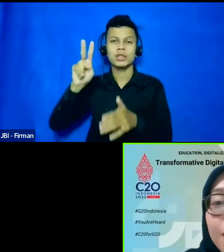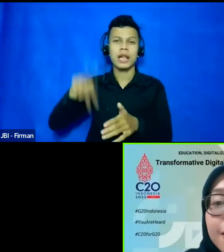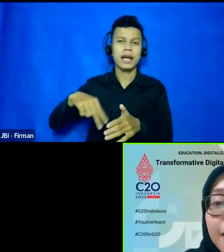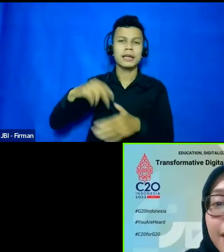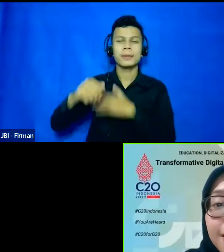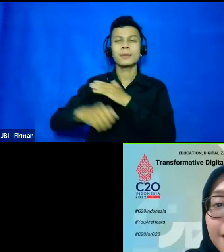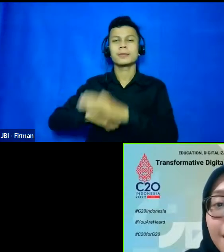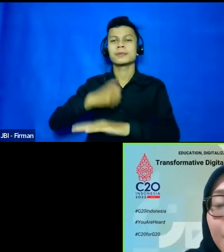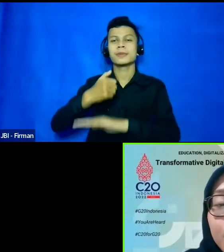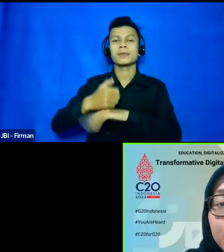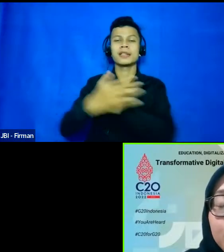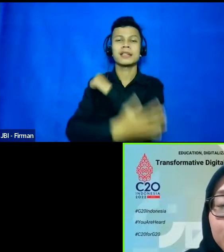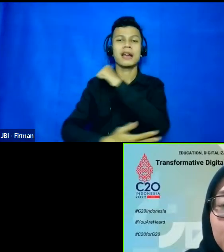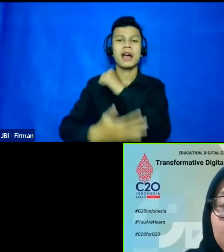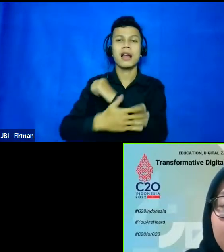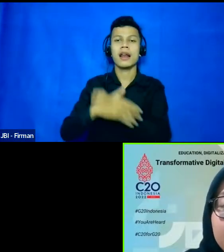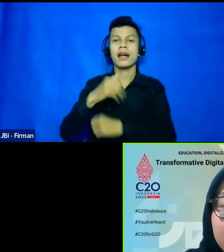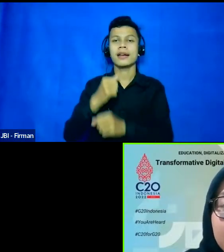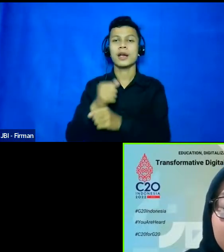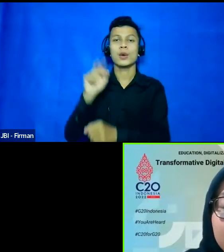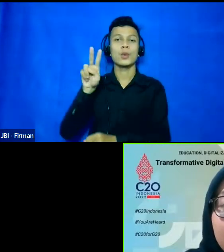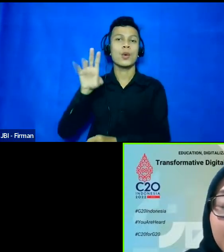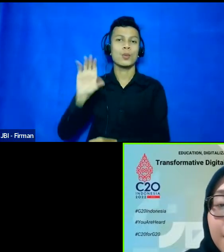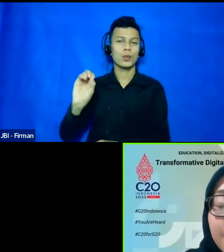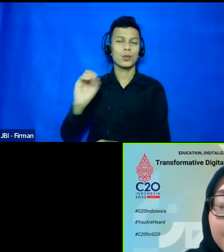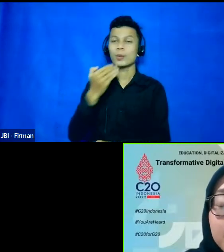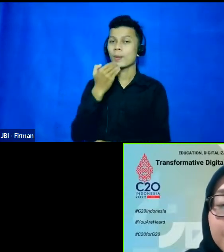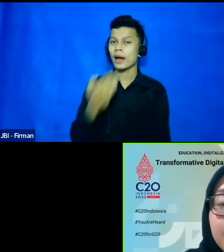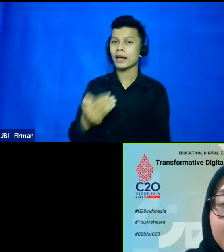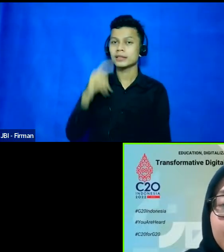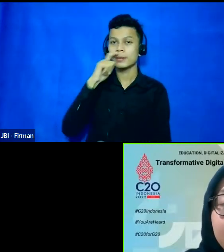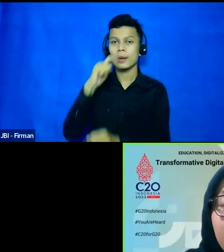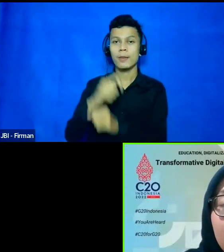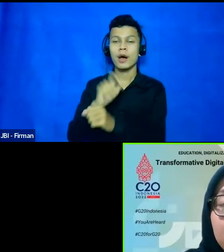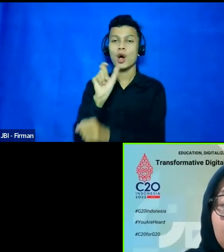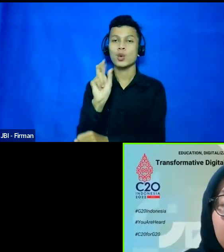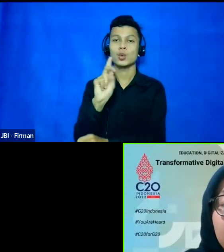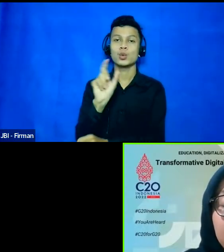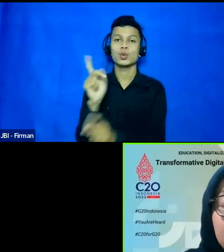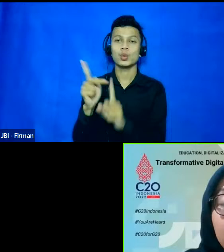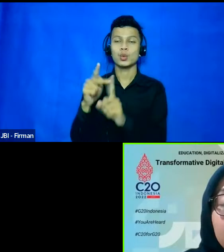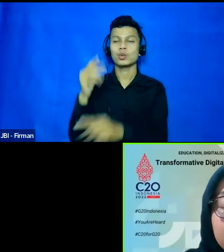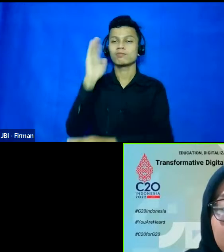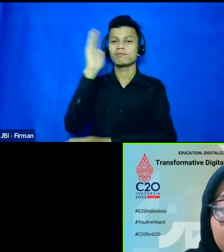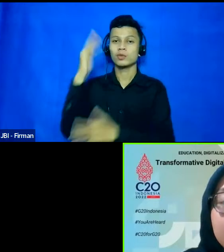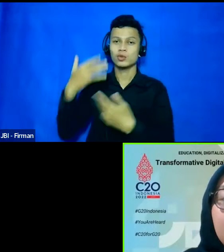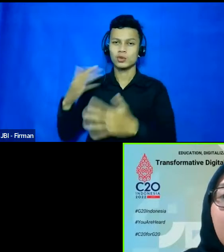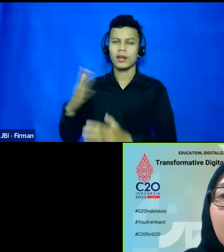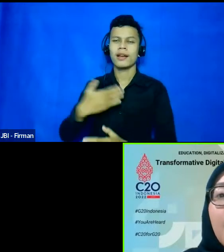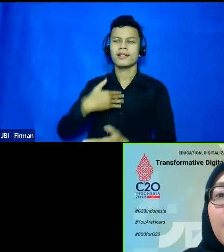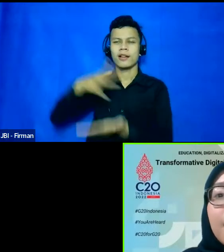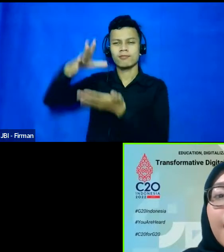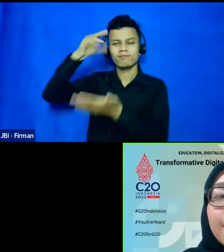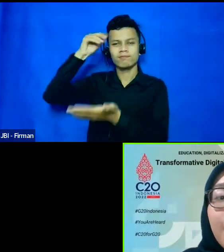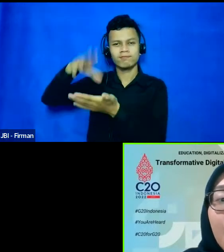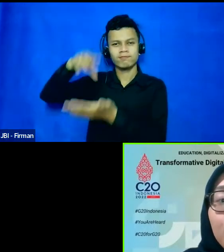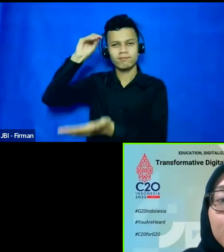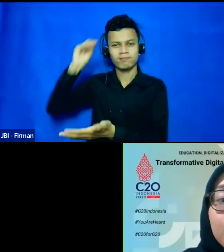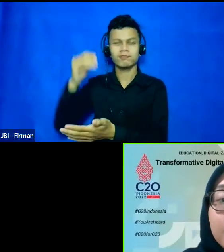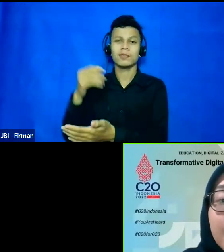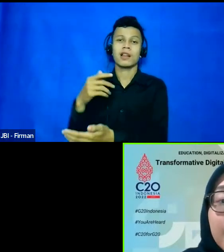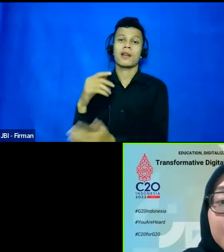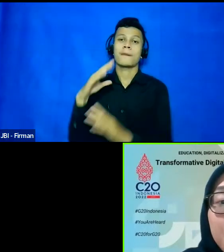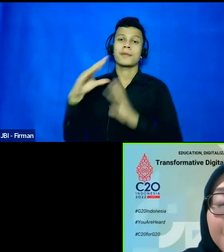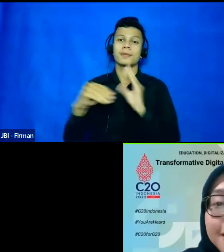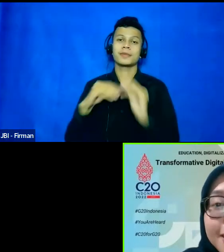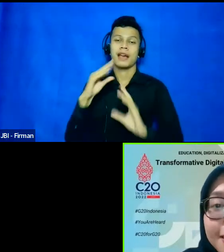much once again, Guru, for your presentations. Really learning a lot from the conversations. And now